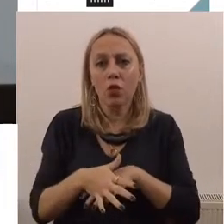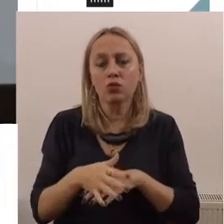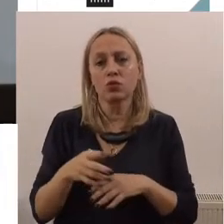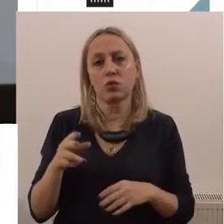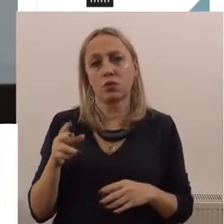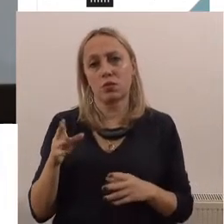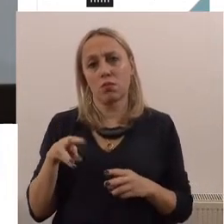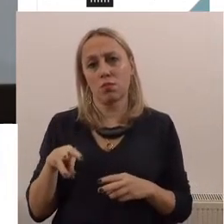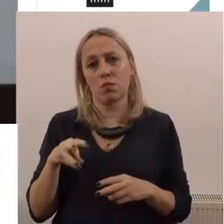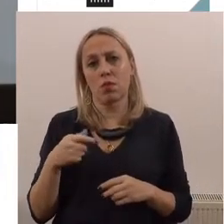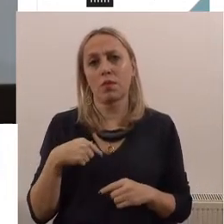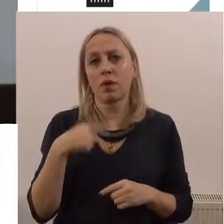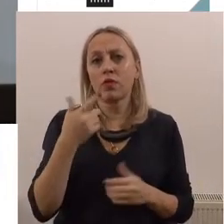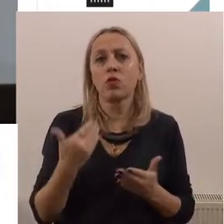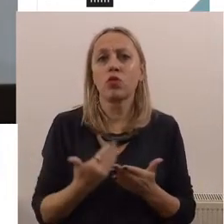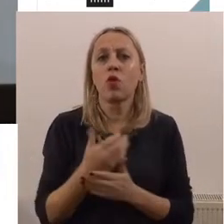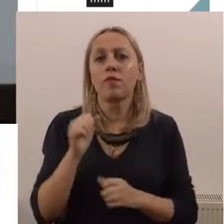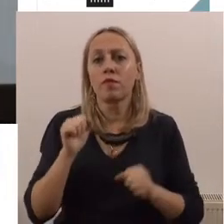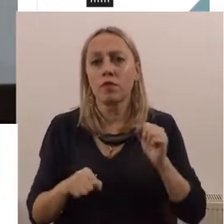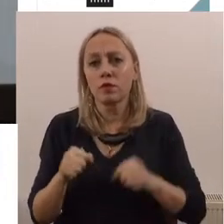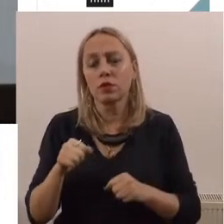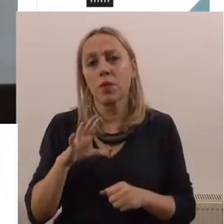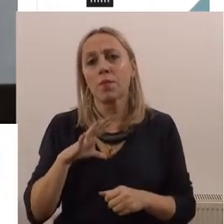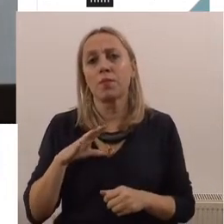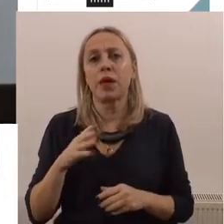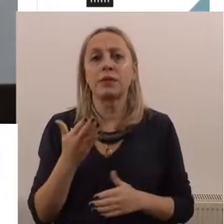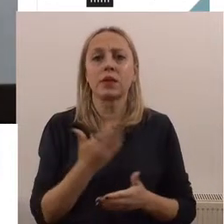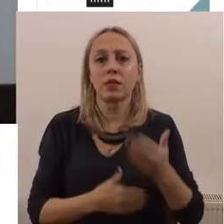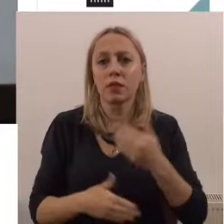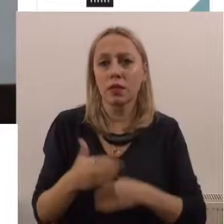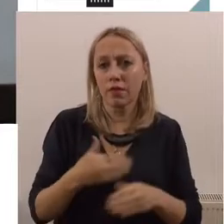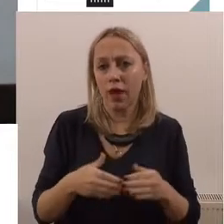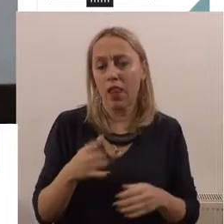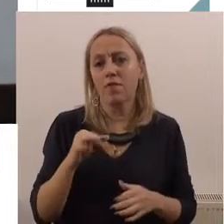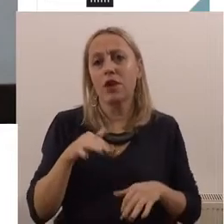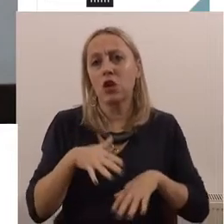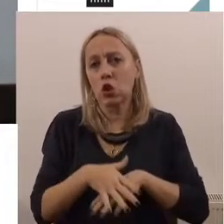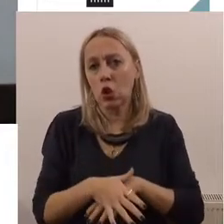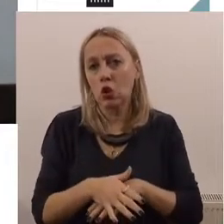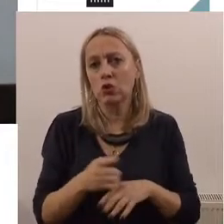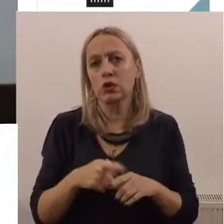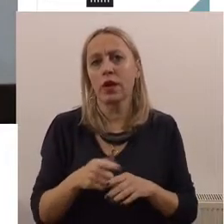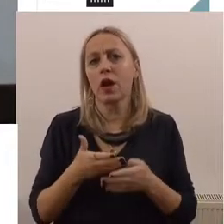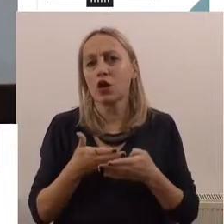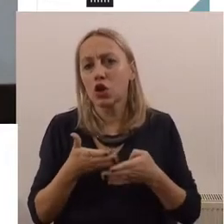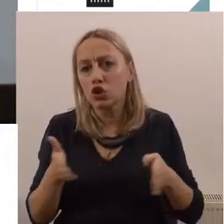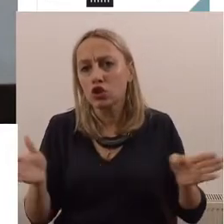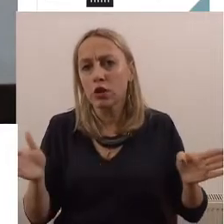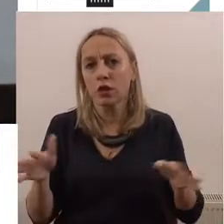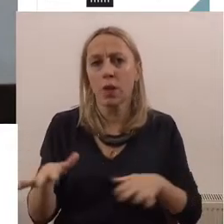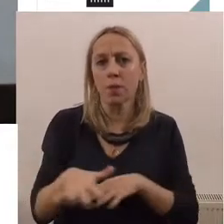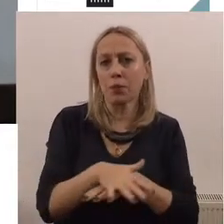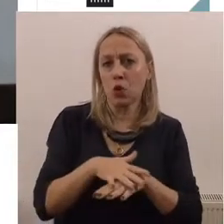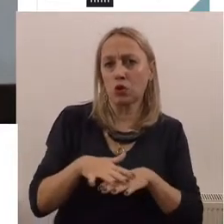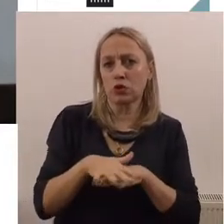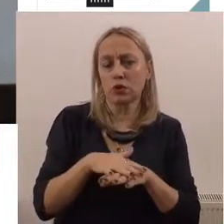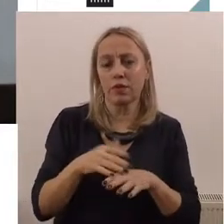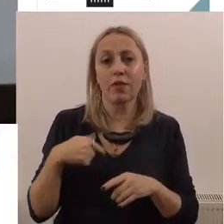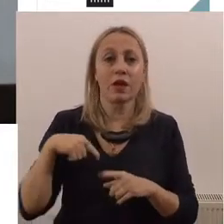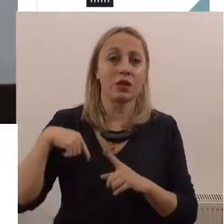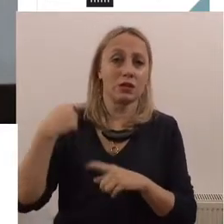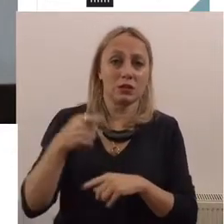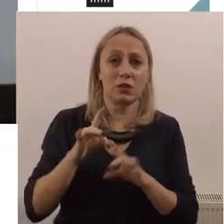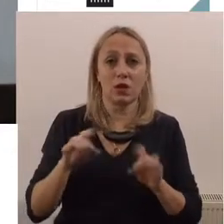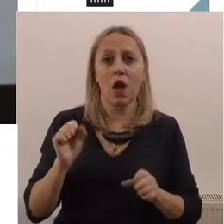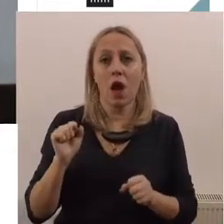should remember about inclusivity, so Alena mentioned about new possibilities for people without disabilities for expanding the